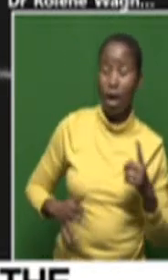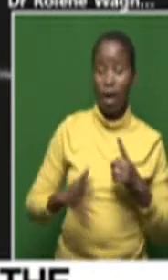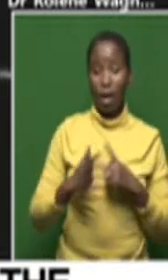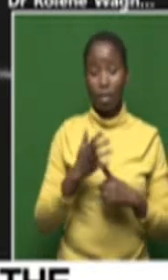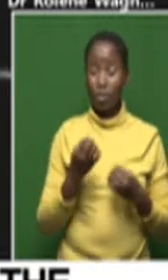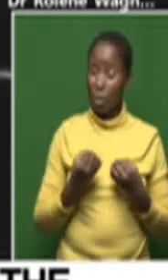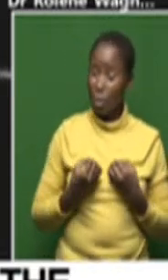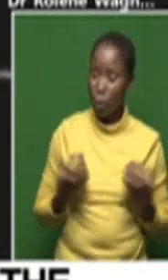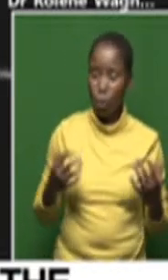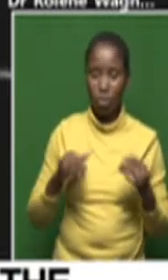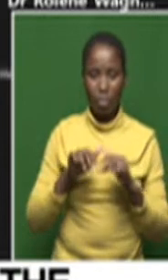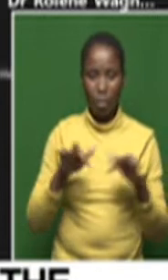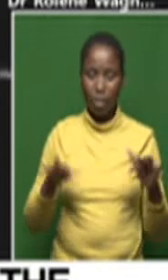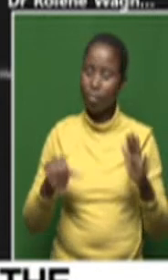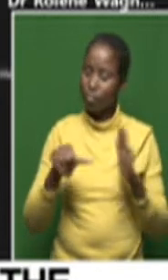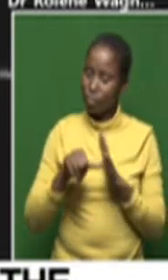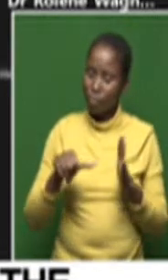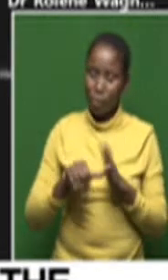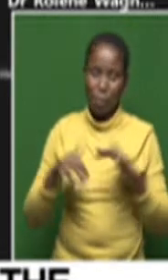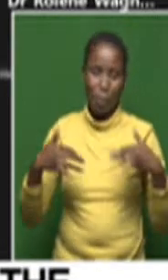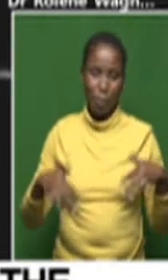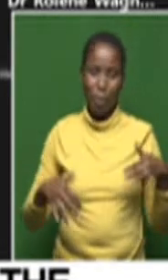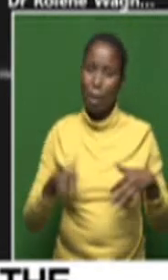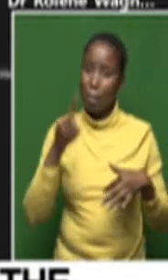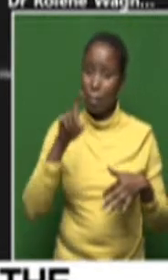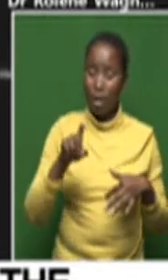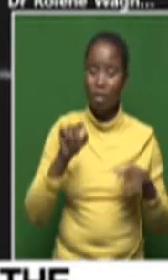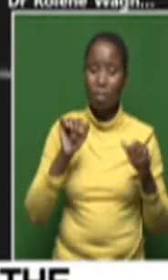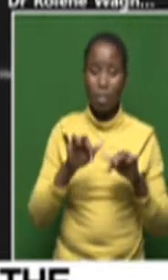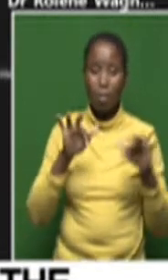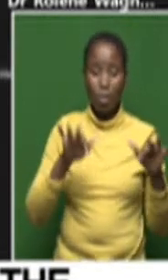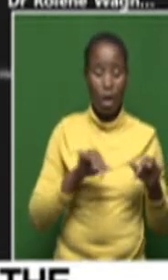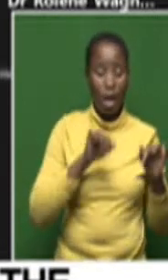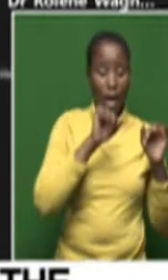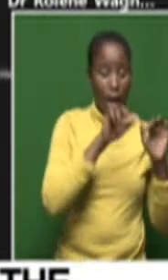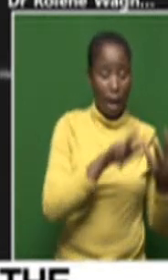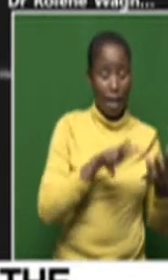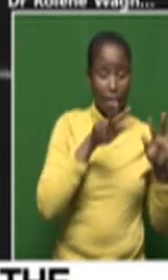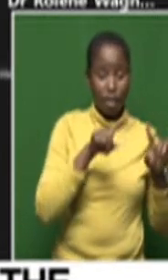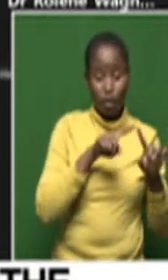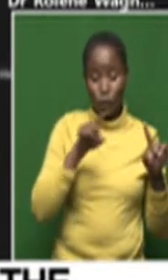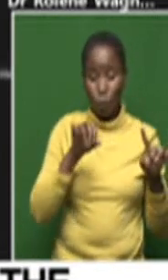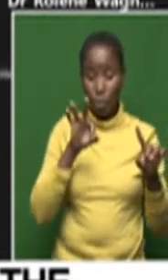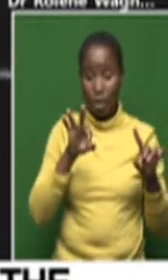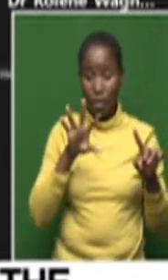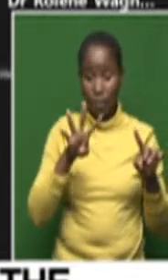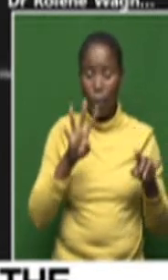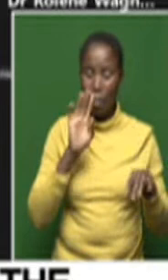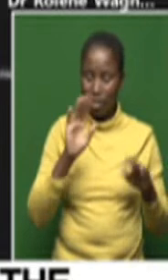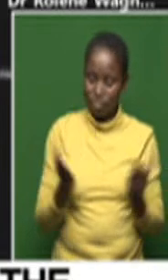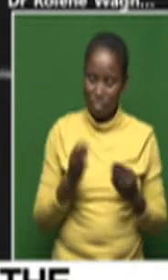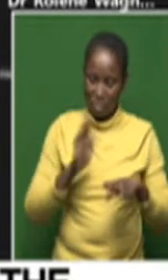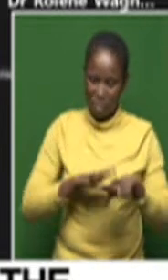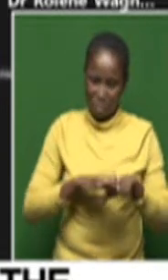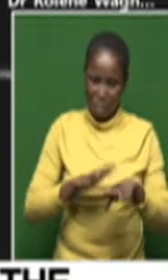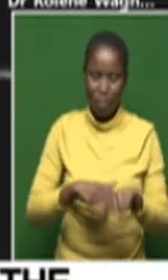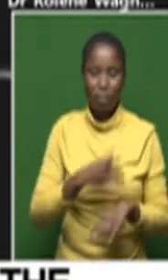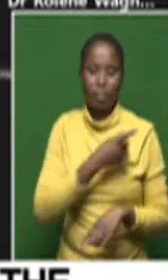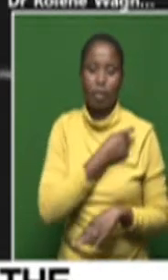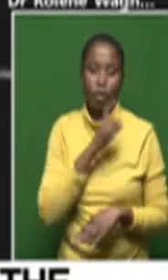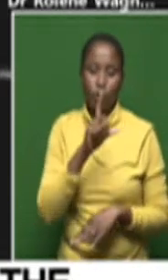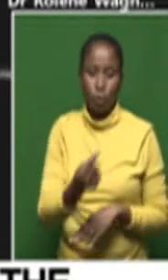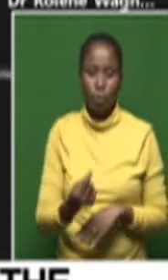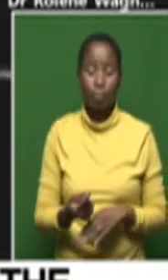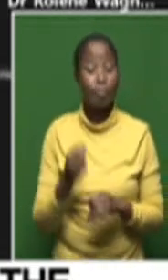going to be important for us to start driving the 18 to 34s. The other observation that we've